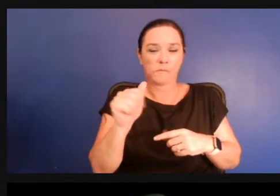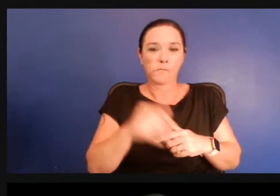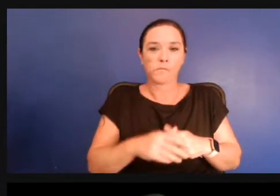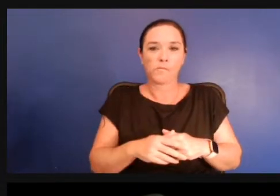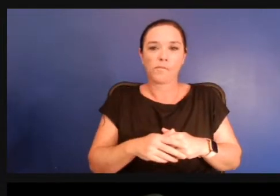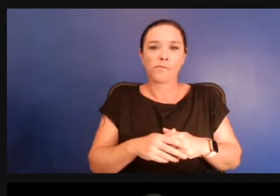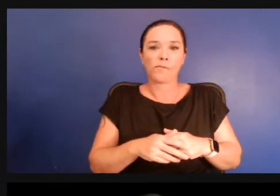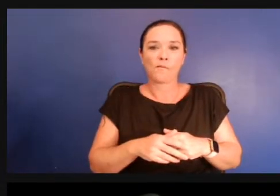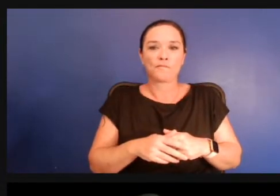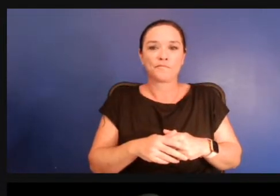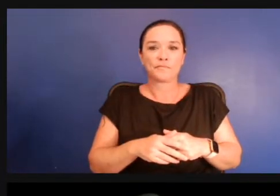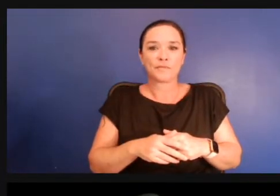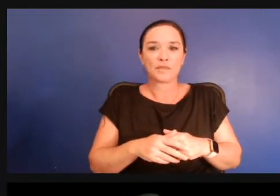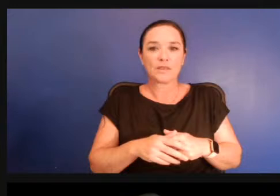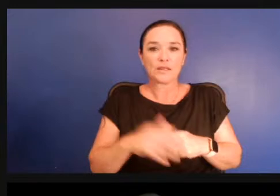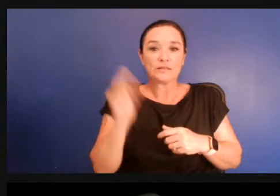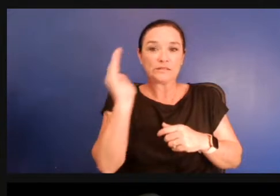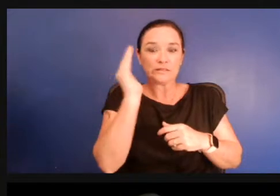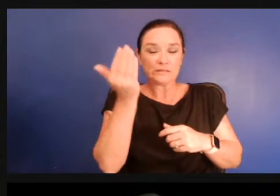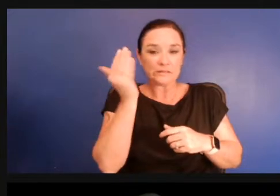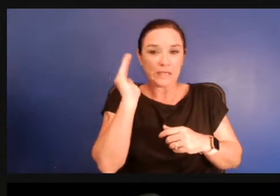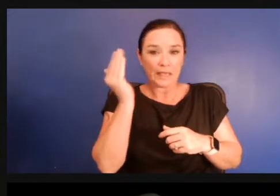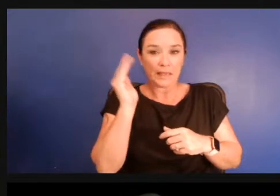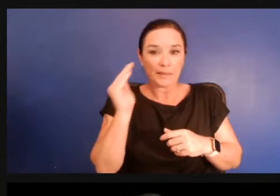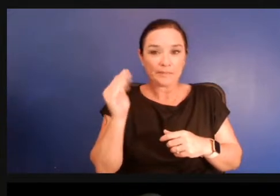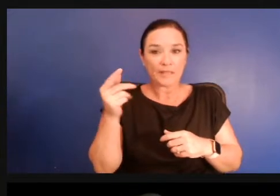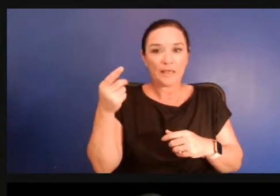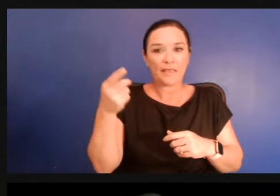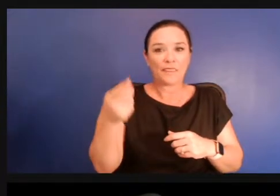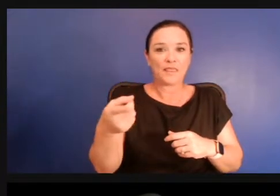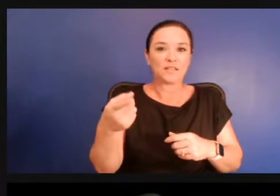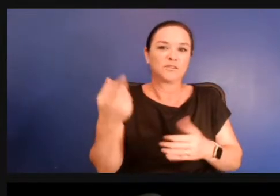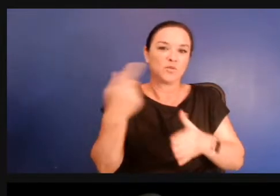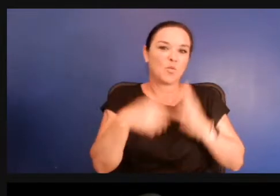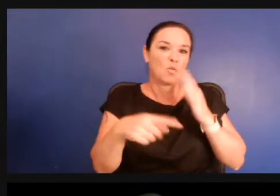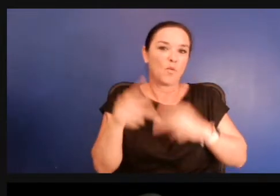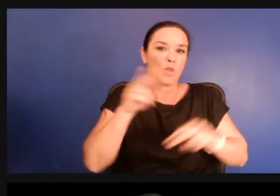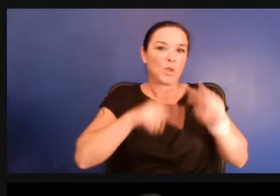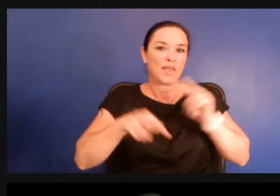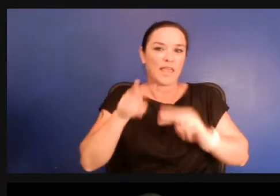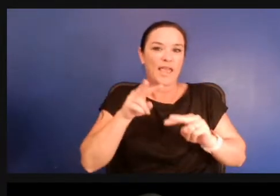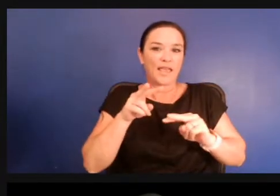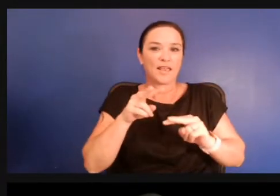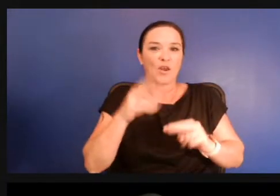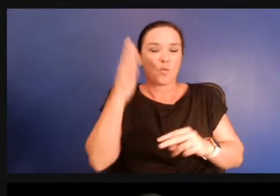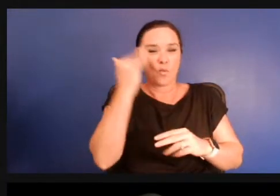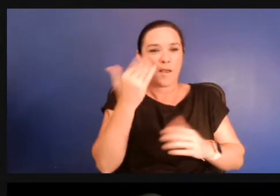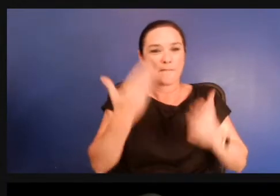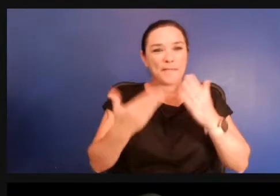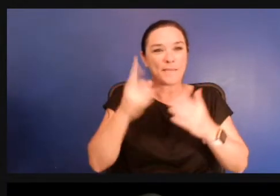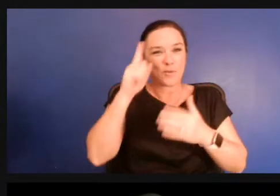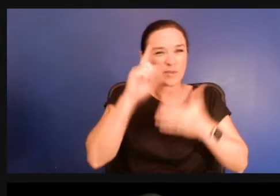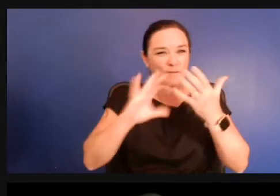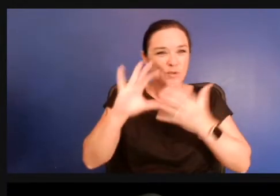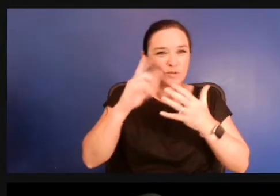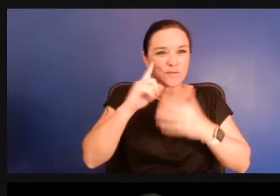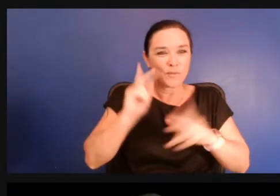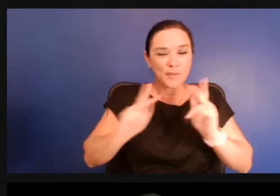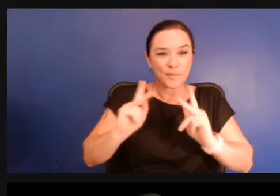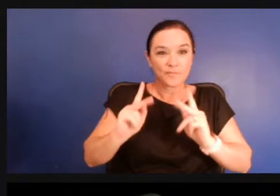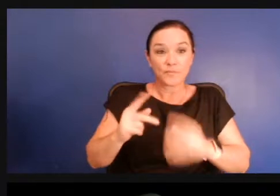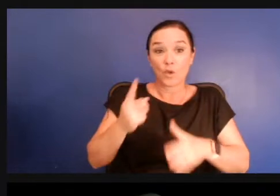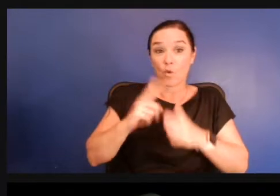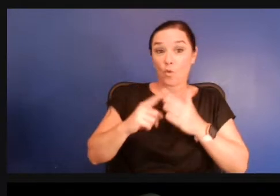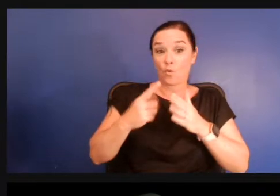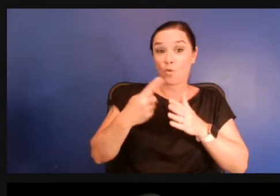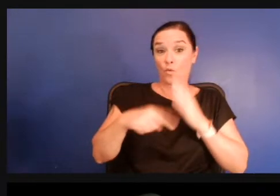But it does appear that is the zone more or less what we're looking at and why it could have been confusing to people. What's clear is that it's way